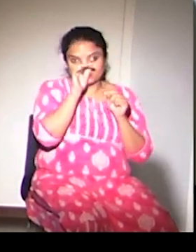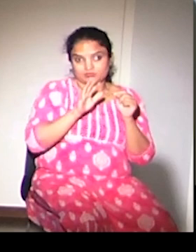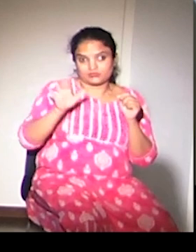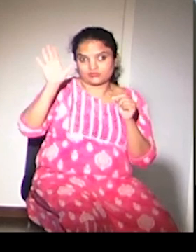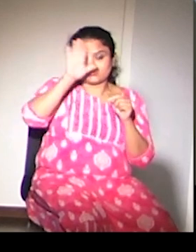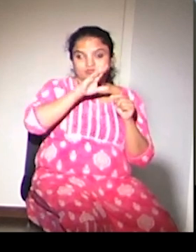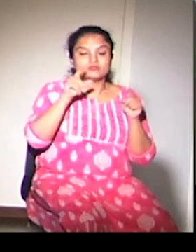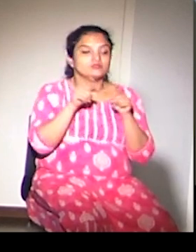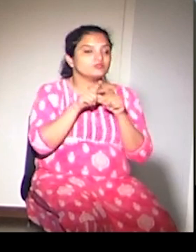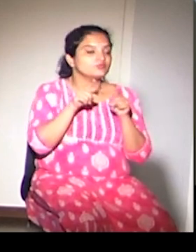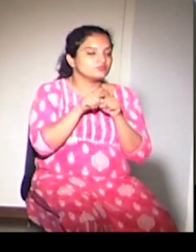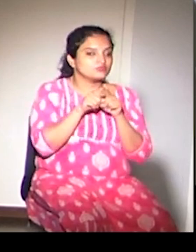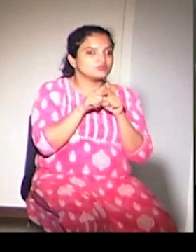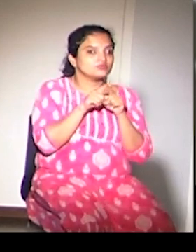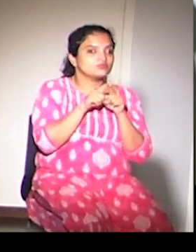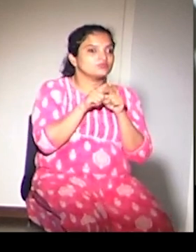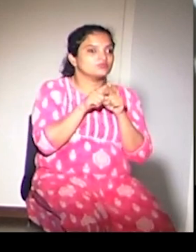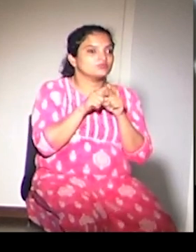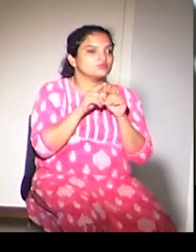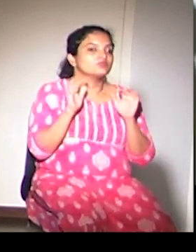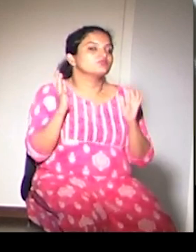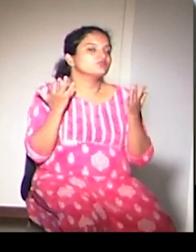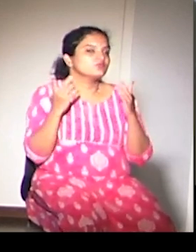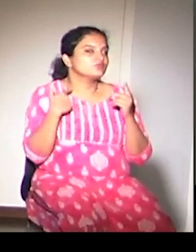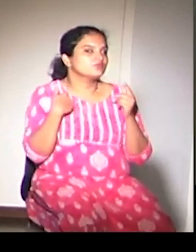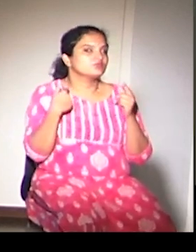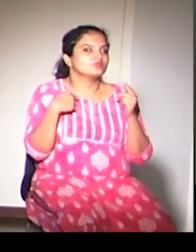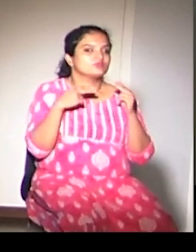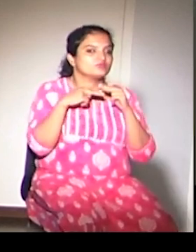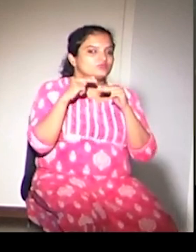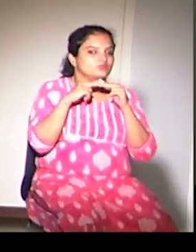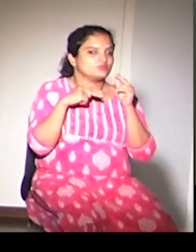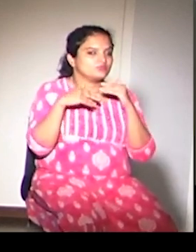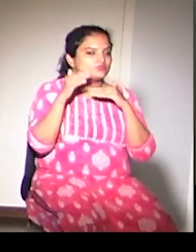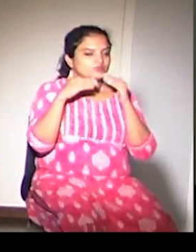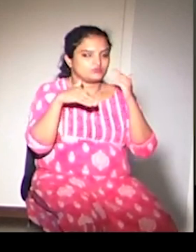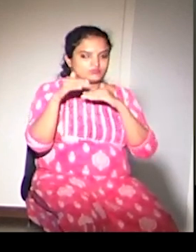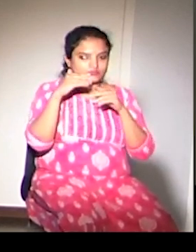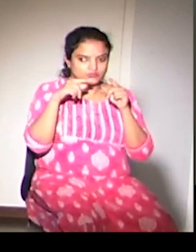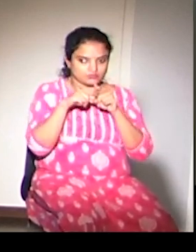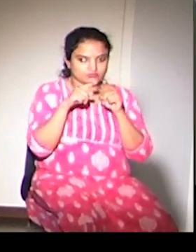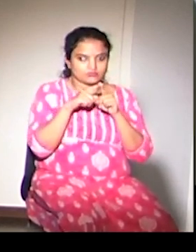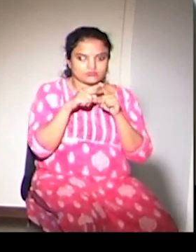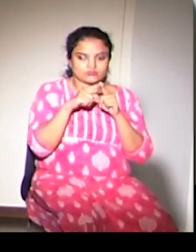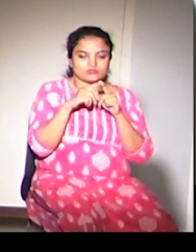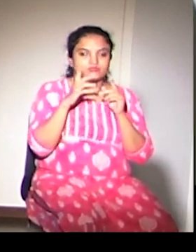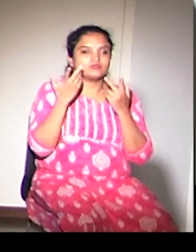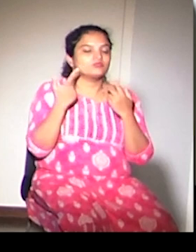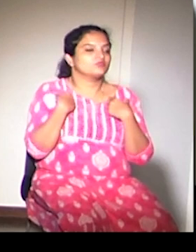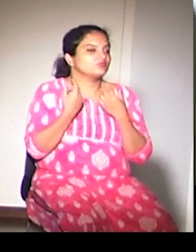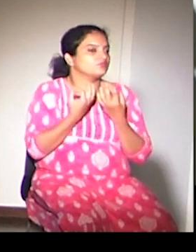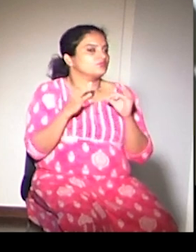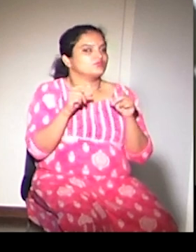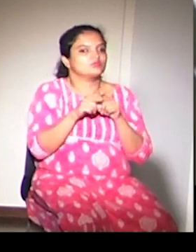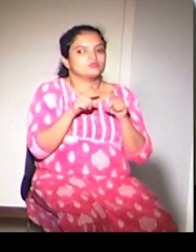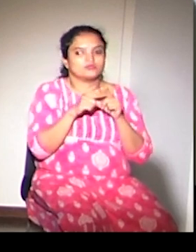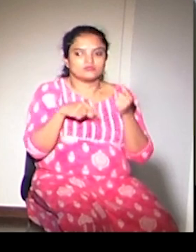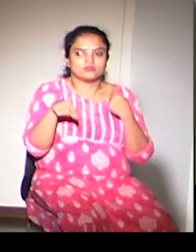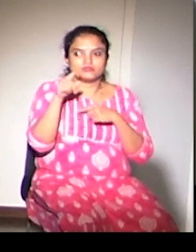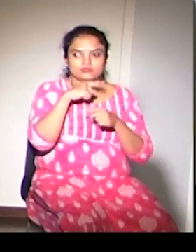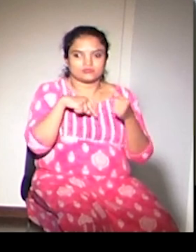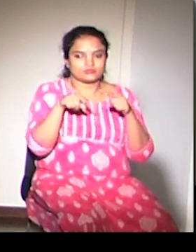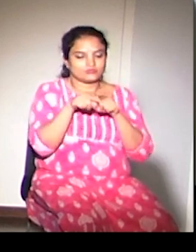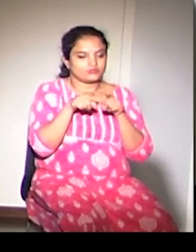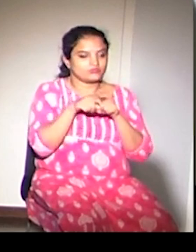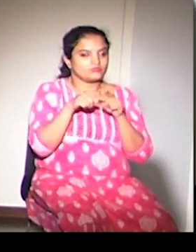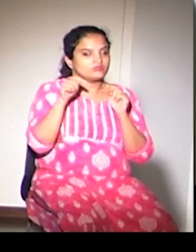separate of the glazing. You know, we get moulded, sculptured relief tiles, which I haven't really talked about